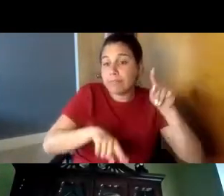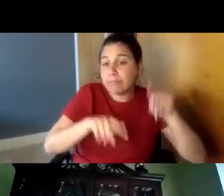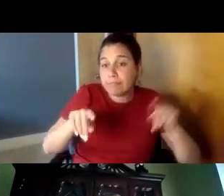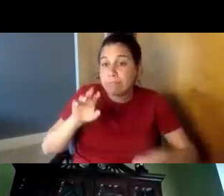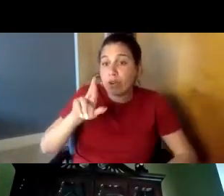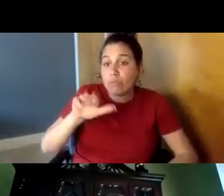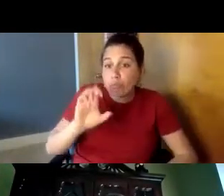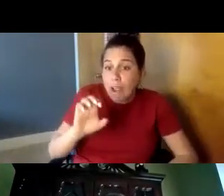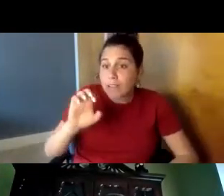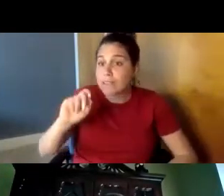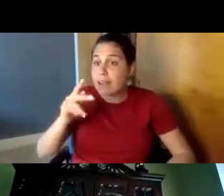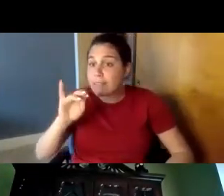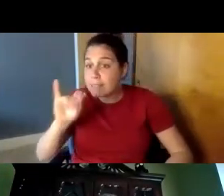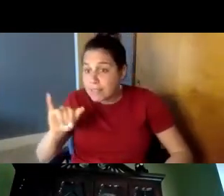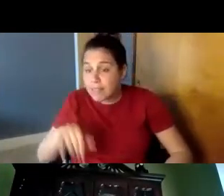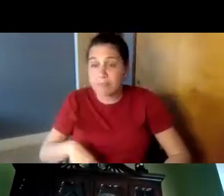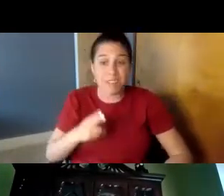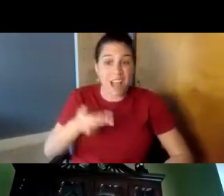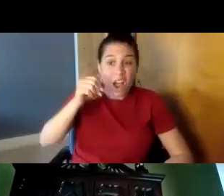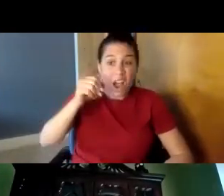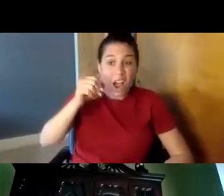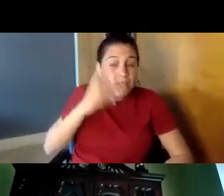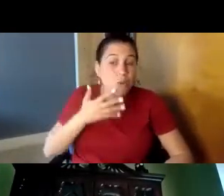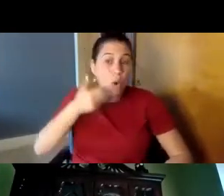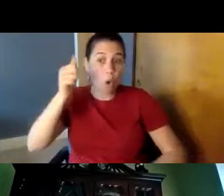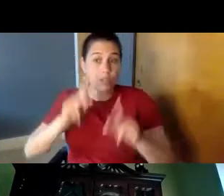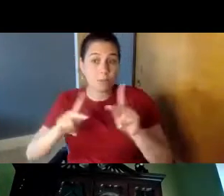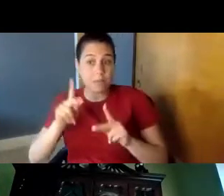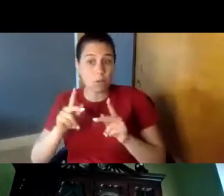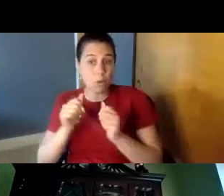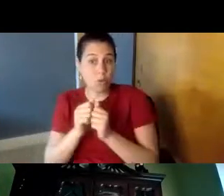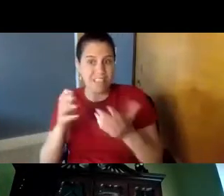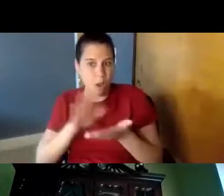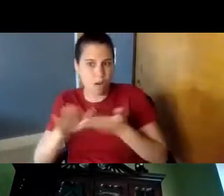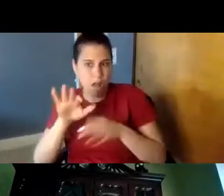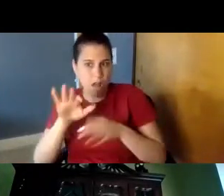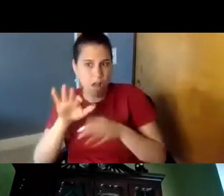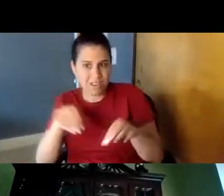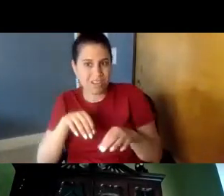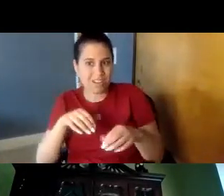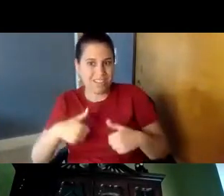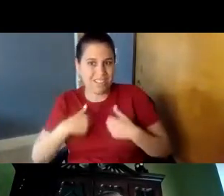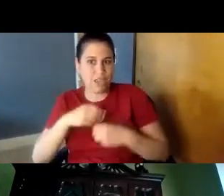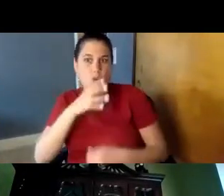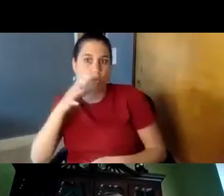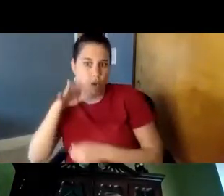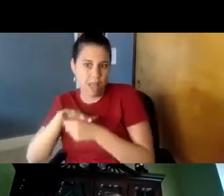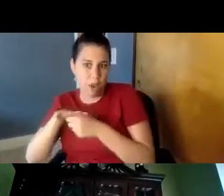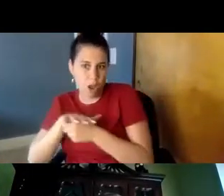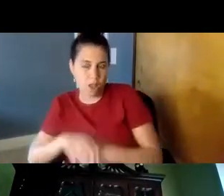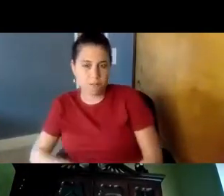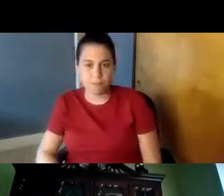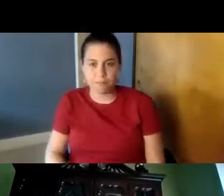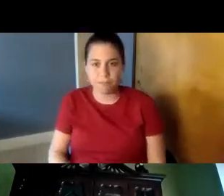a higher percentage of older adults and people without a college degree living in rural areas. So even just looking at rural versus